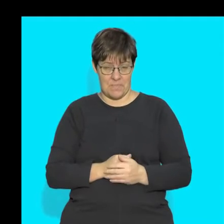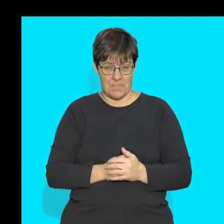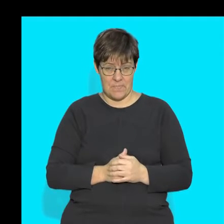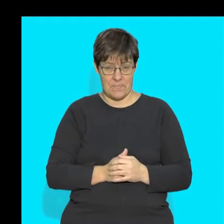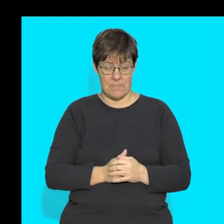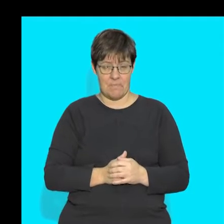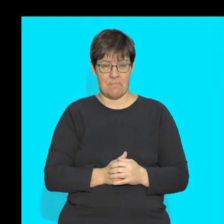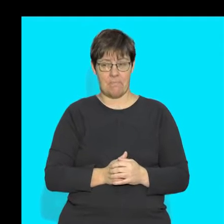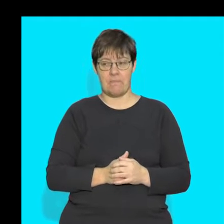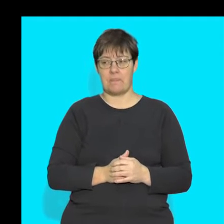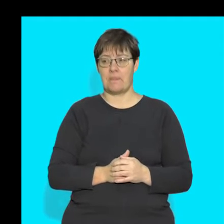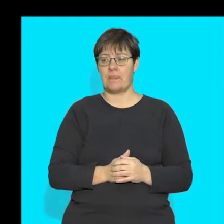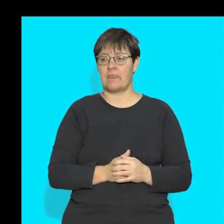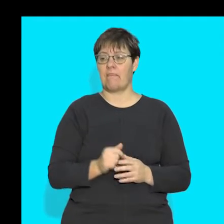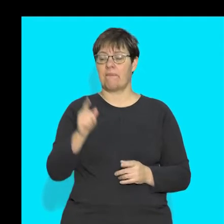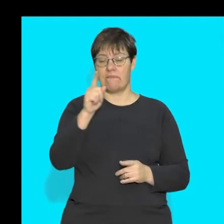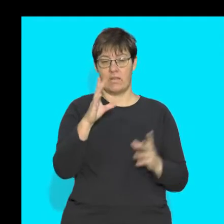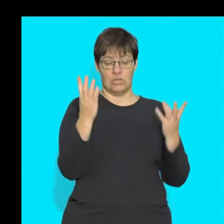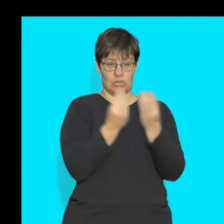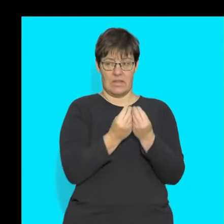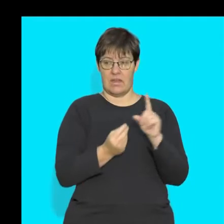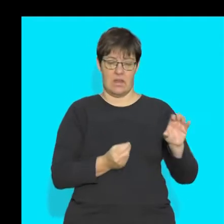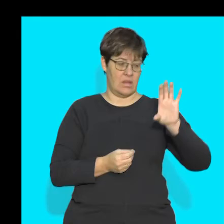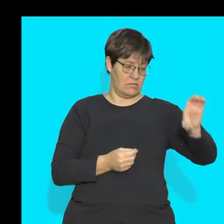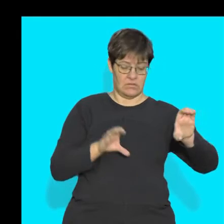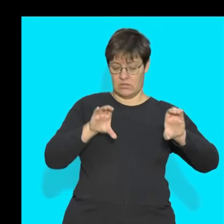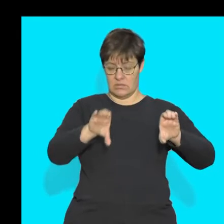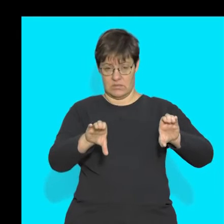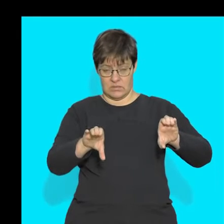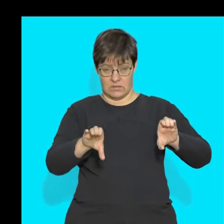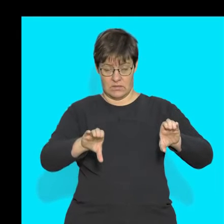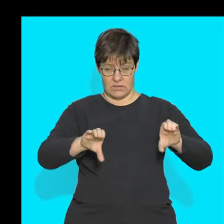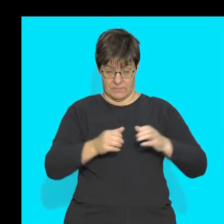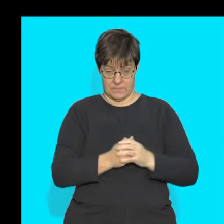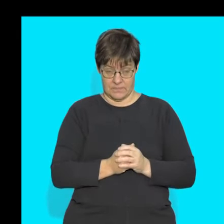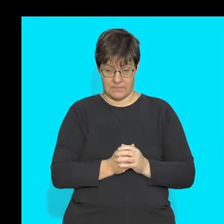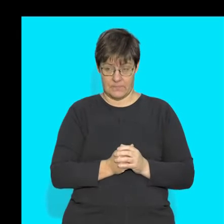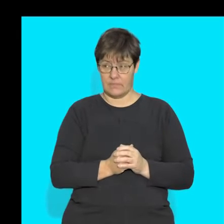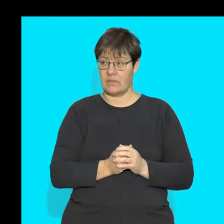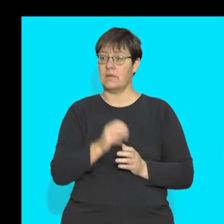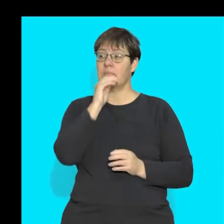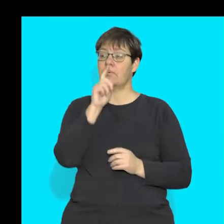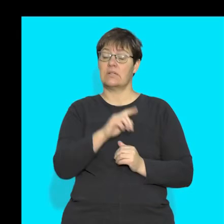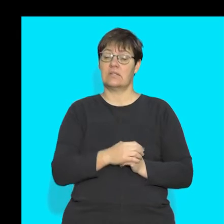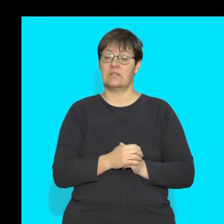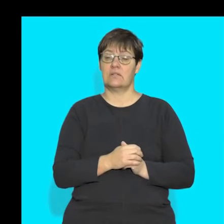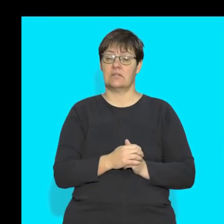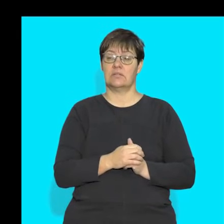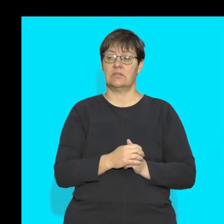to go, we need to keep those two together and those two together. That means we're going to